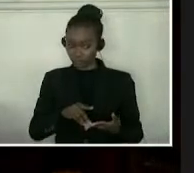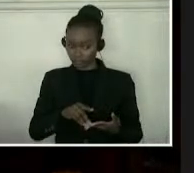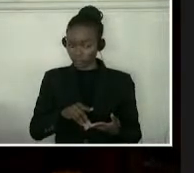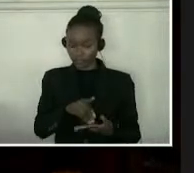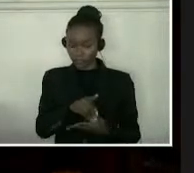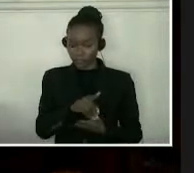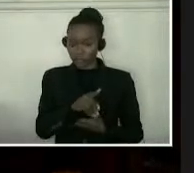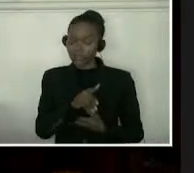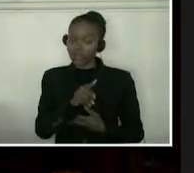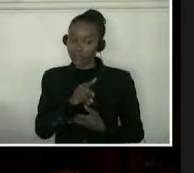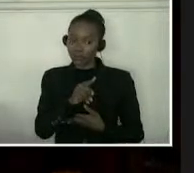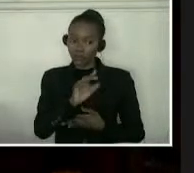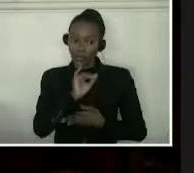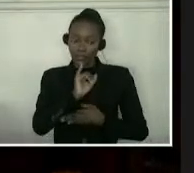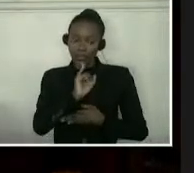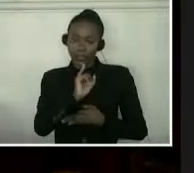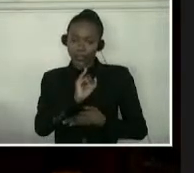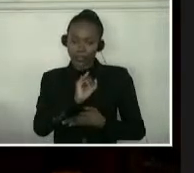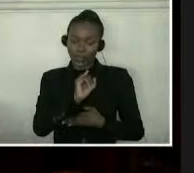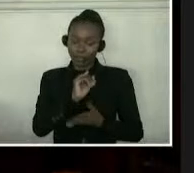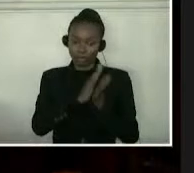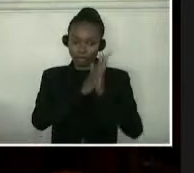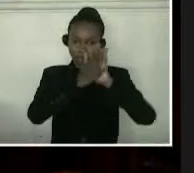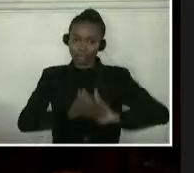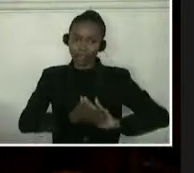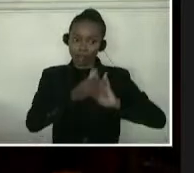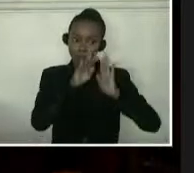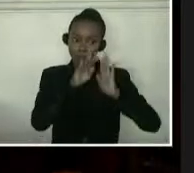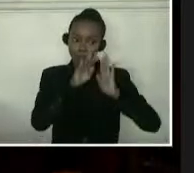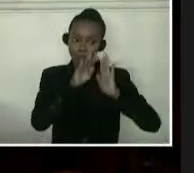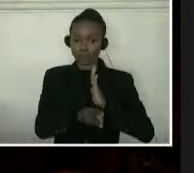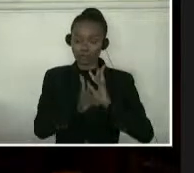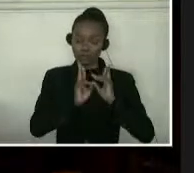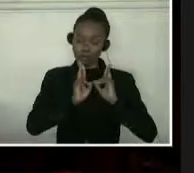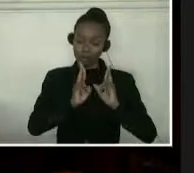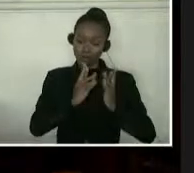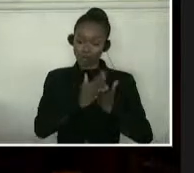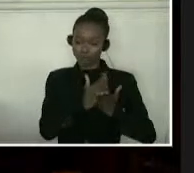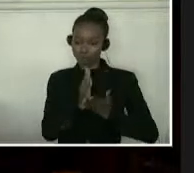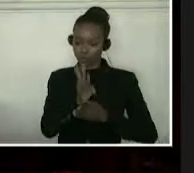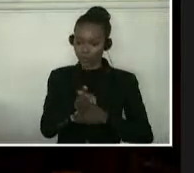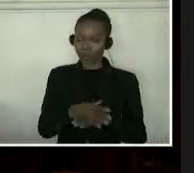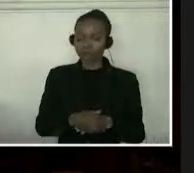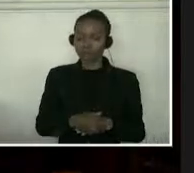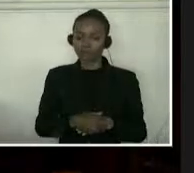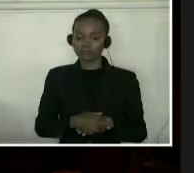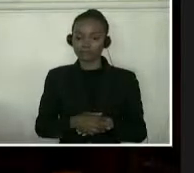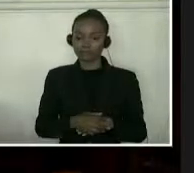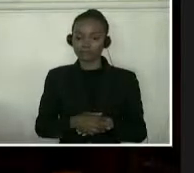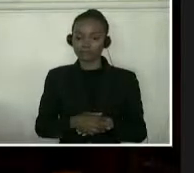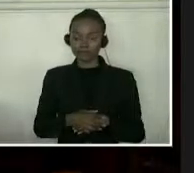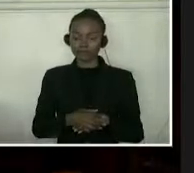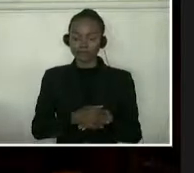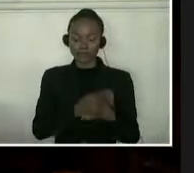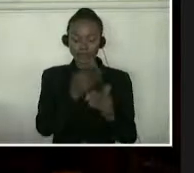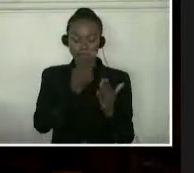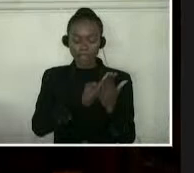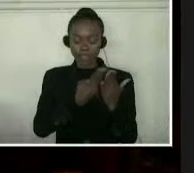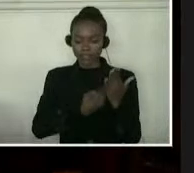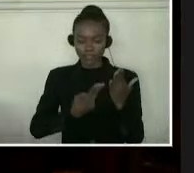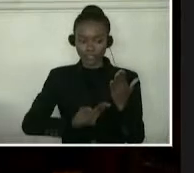addition the feasibility studies for the construction of the art and the culture academy and